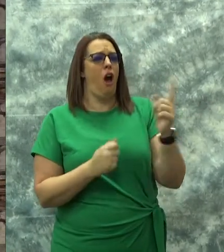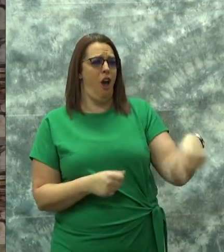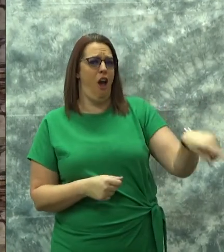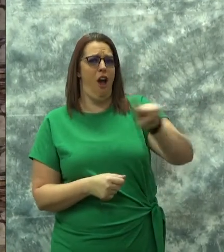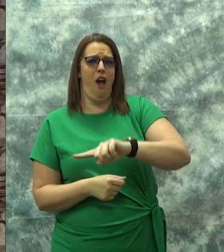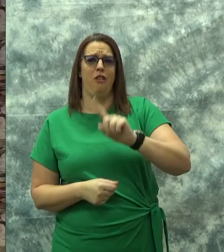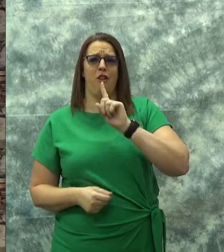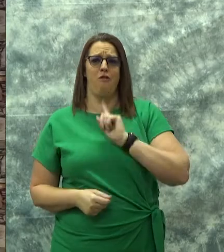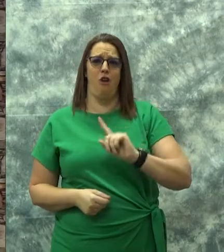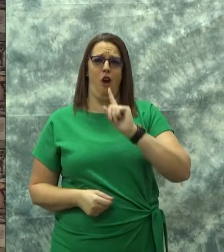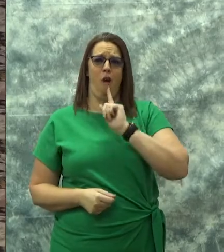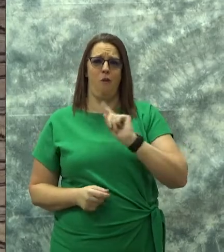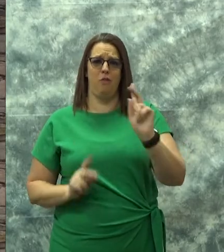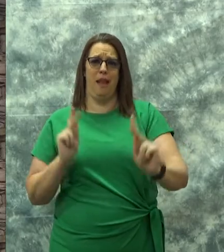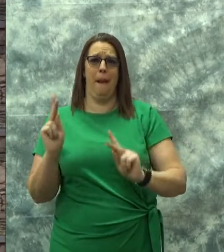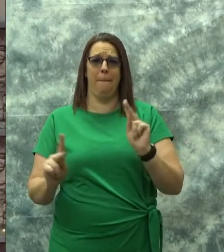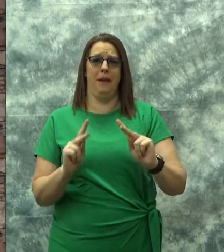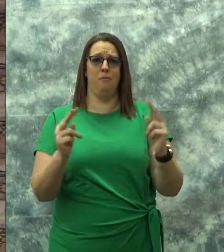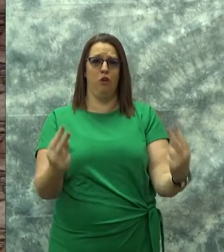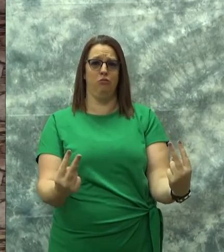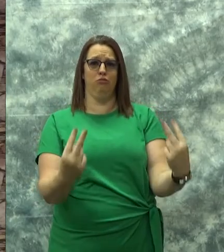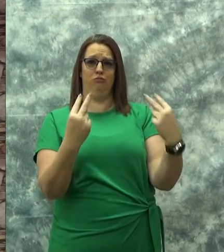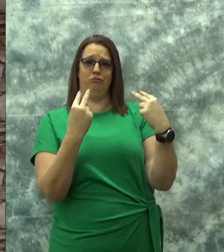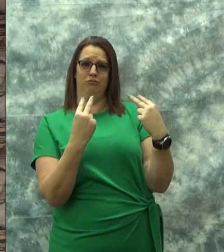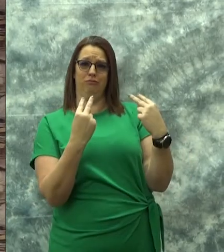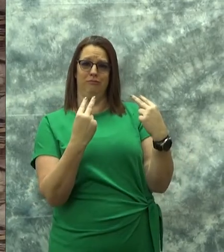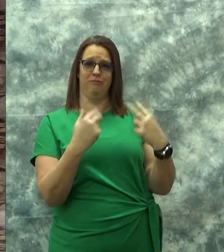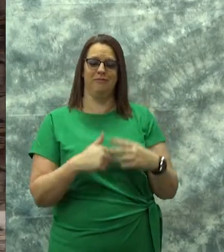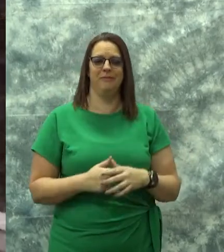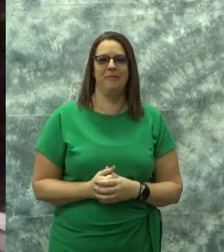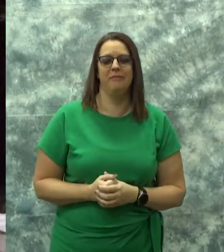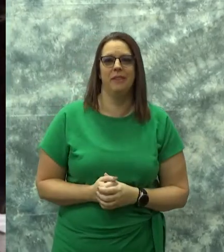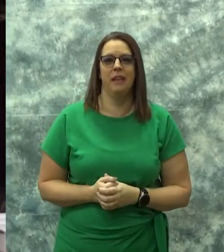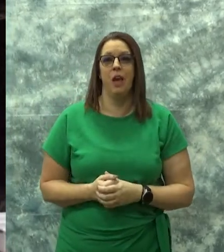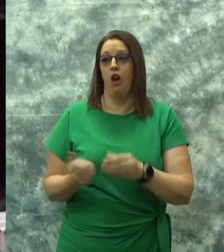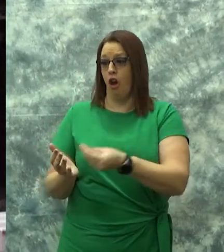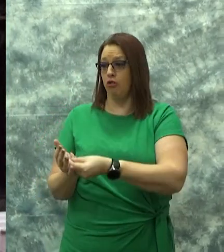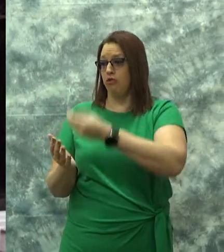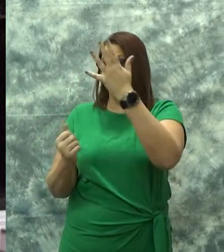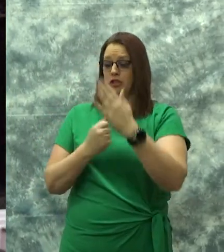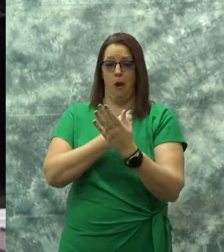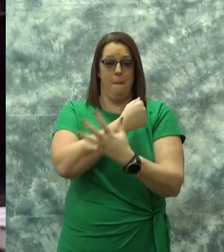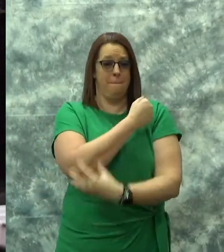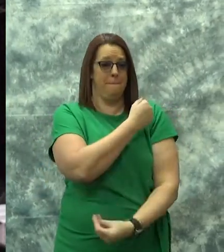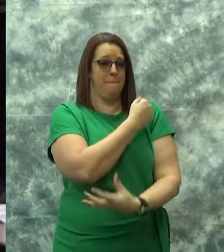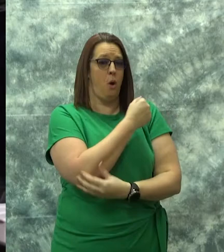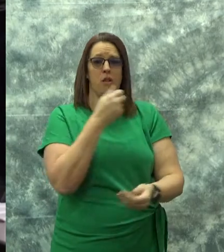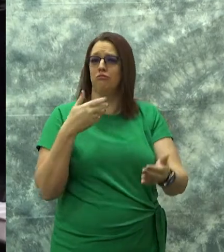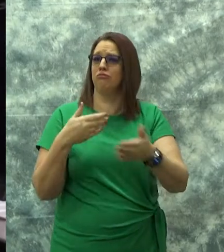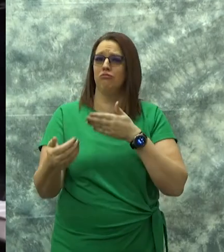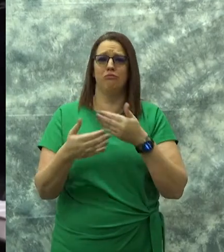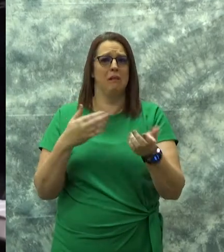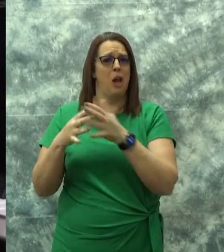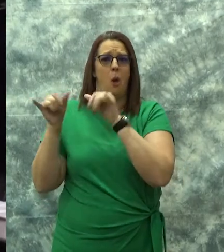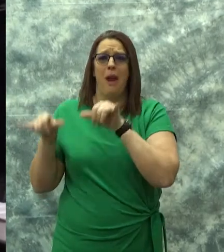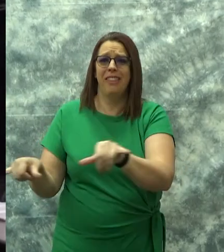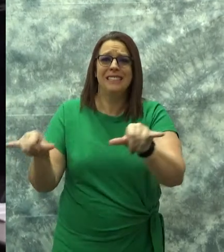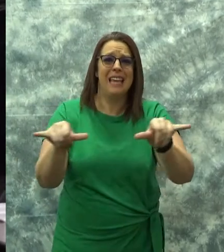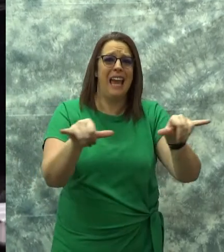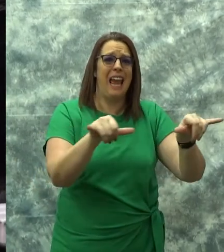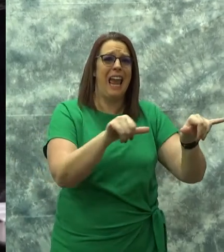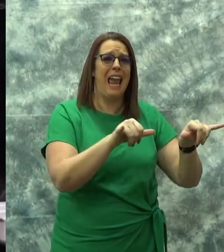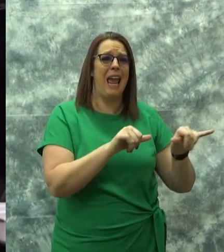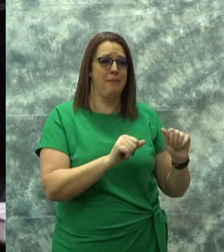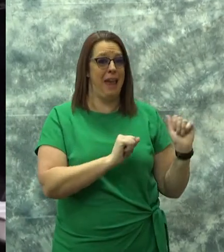all the lonely people looking back at me. Rich, poor, doesn't matter, we're all the